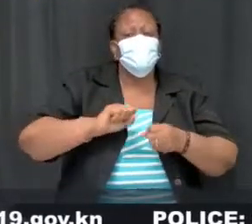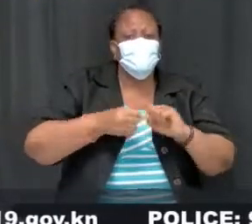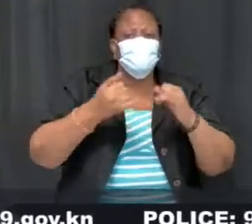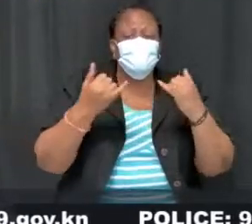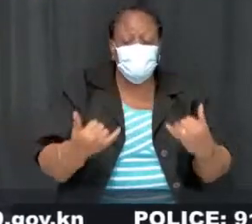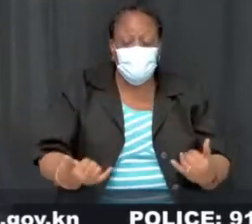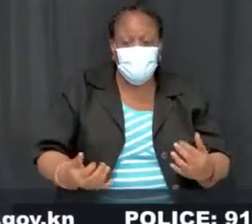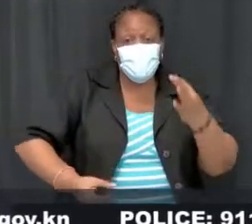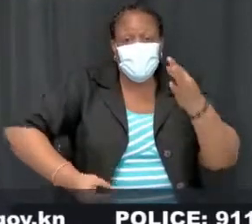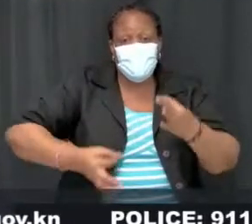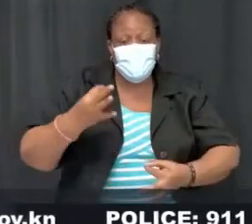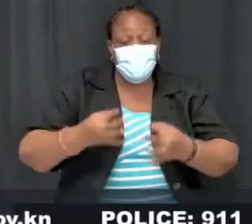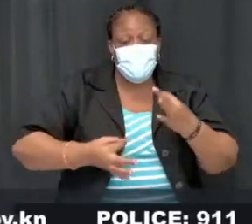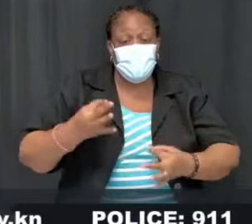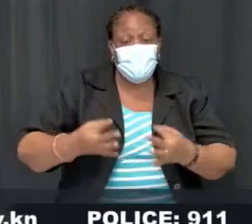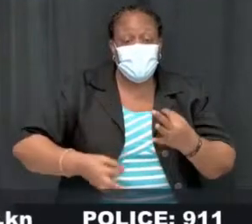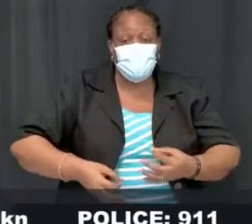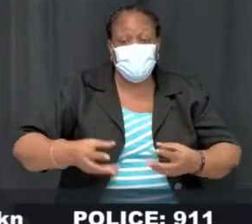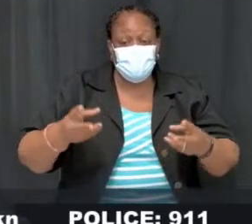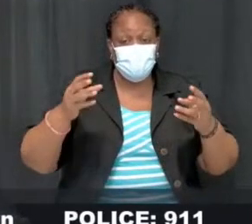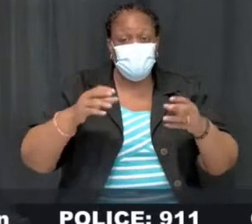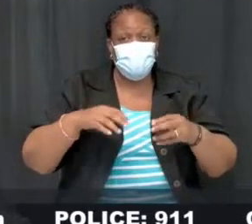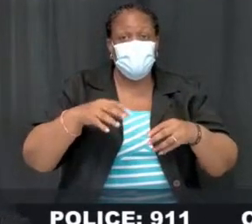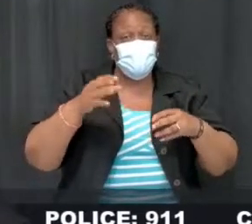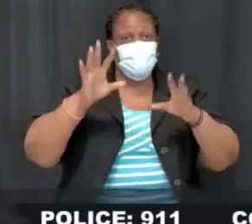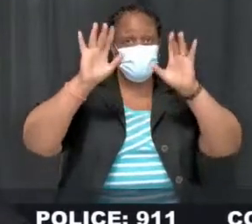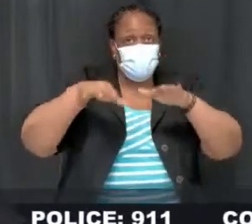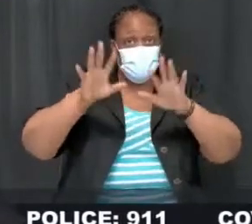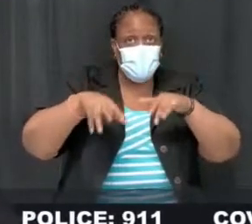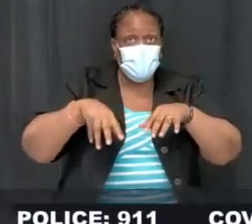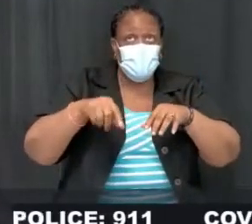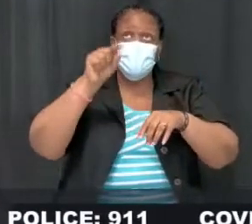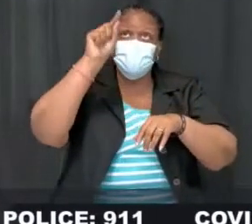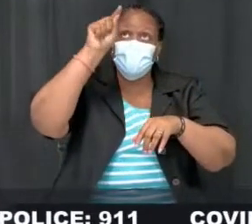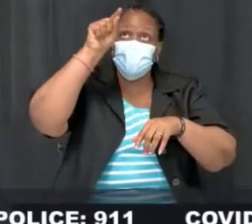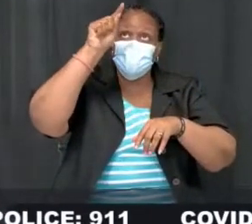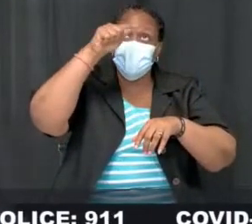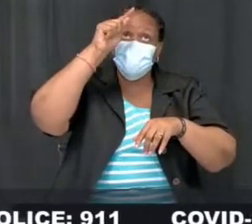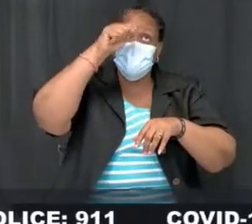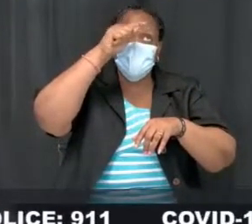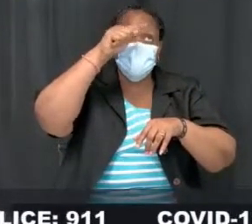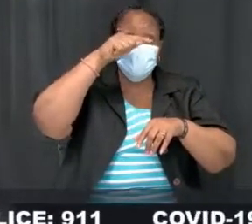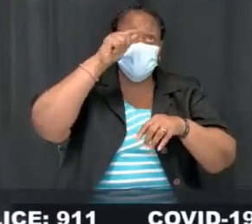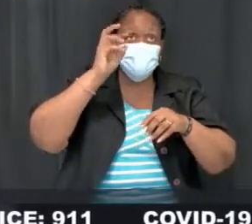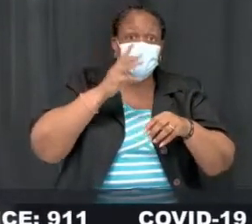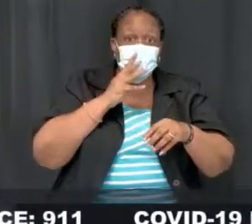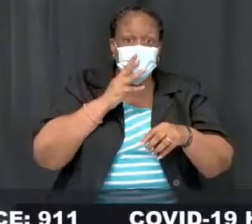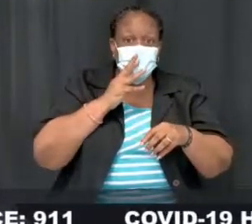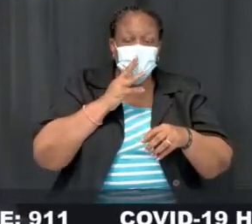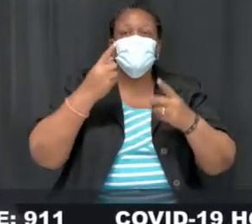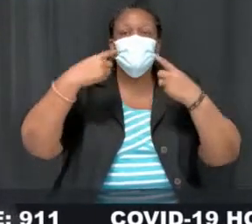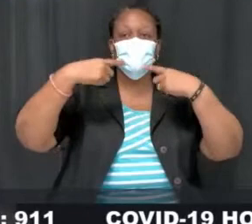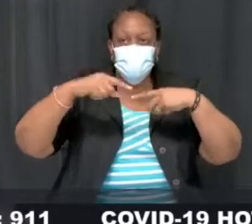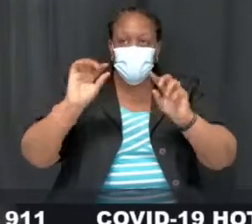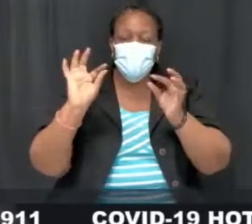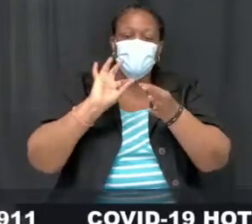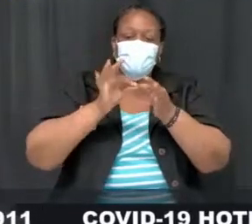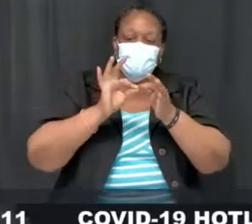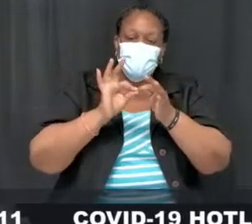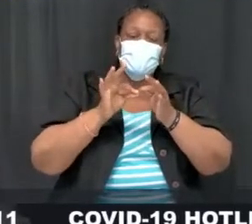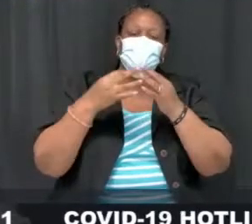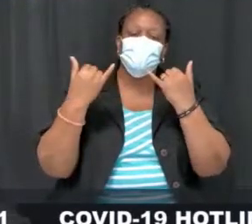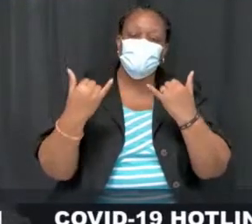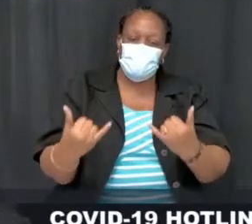now in what we call the peacetime, where we are not being threatened or under the risk of any type of tropical